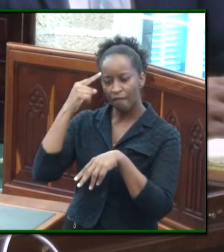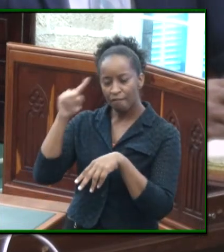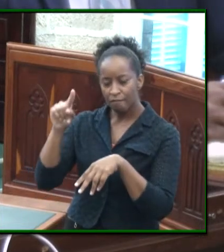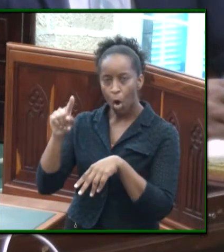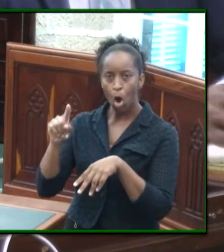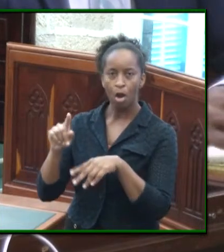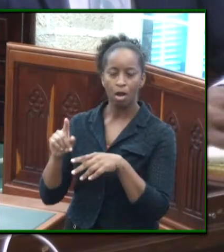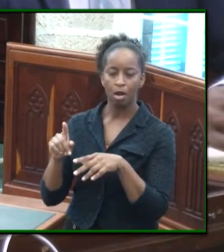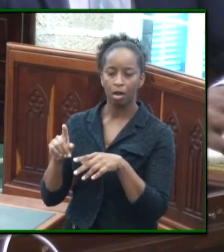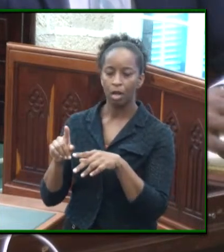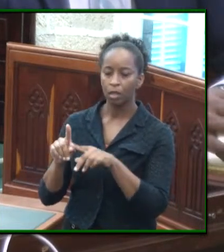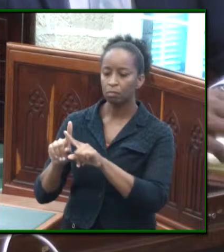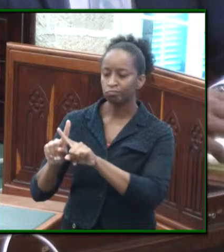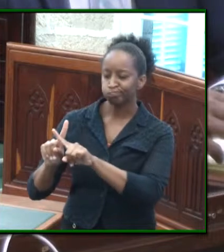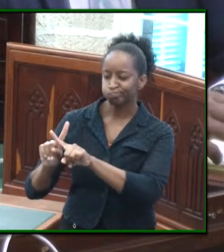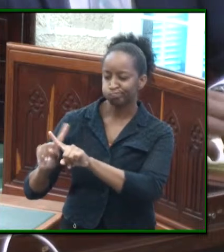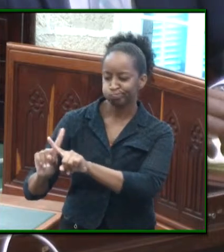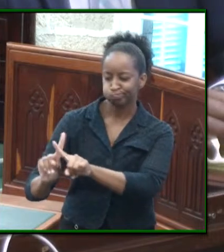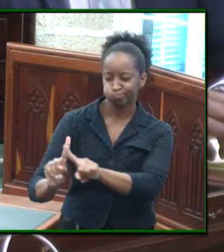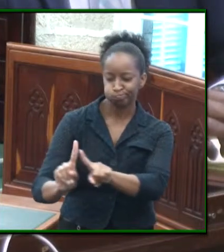the Office of the Attorney General does